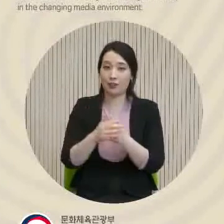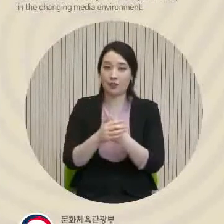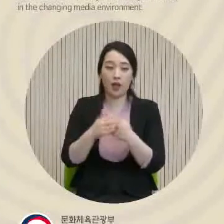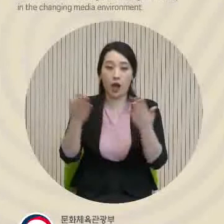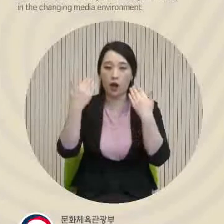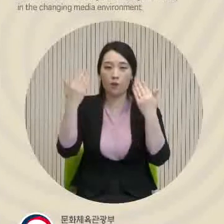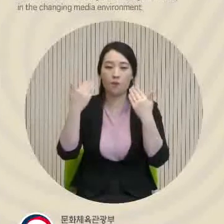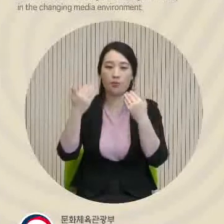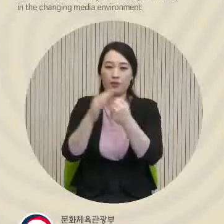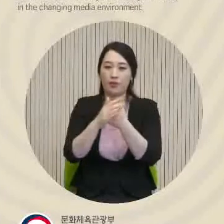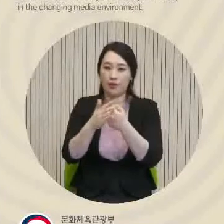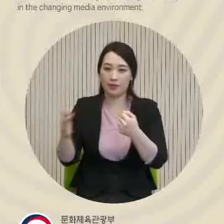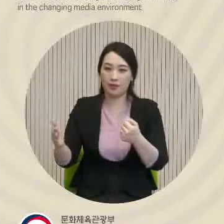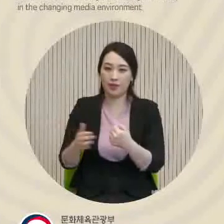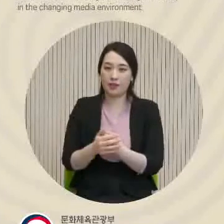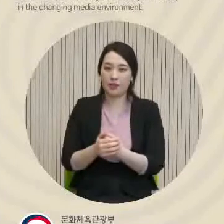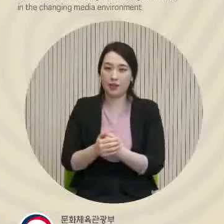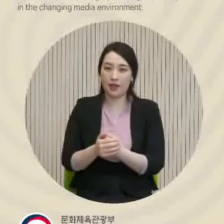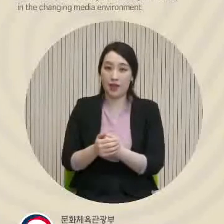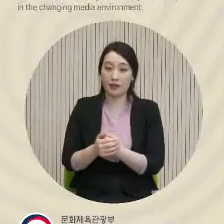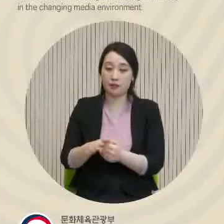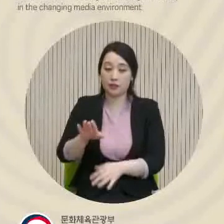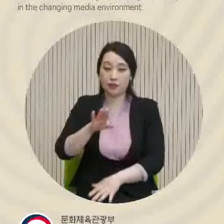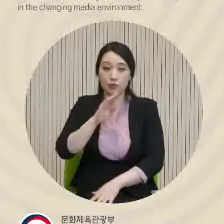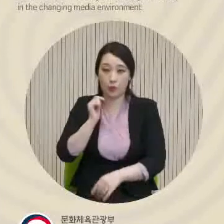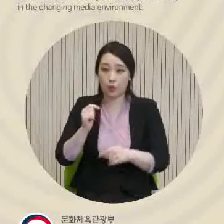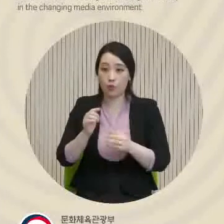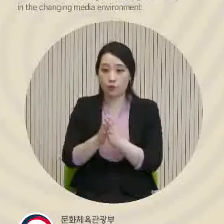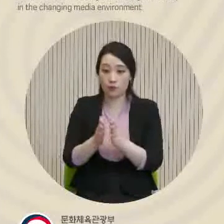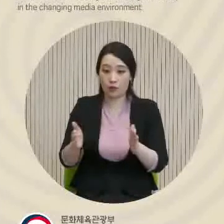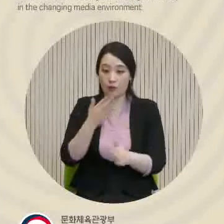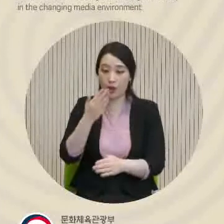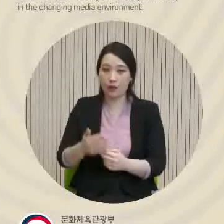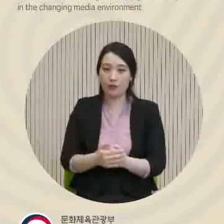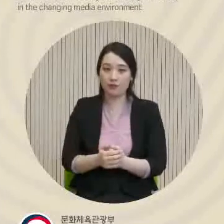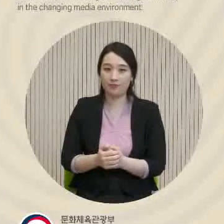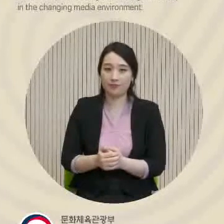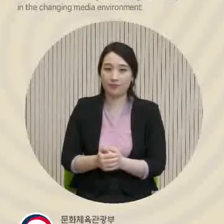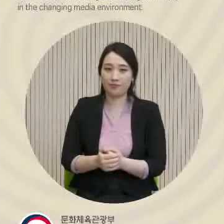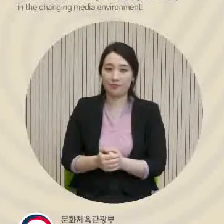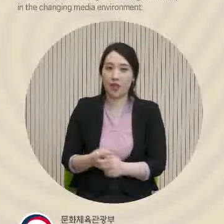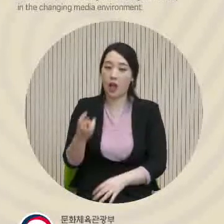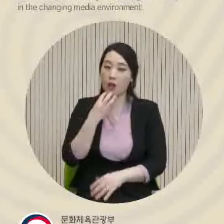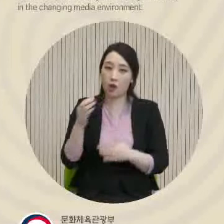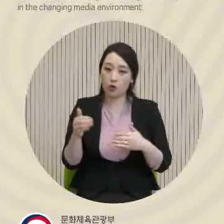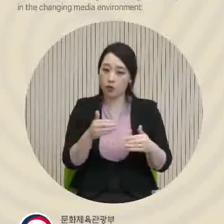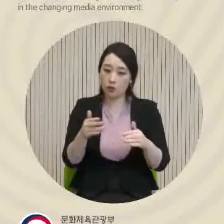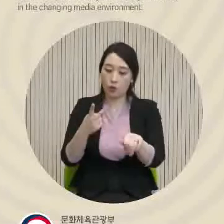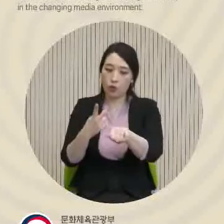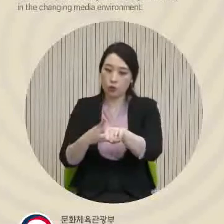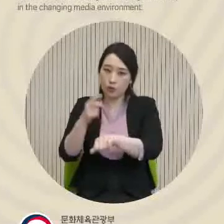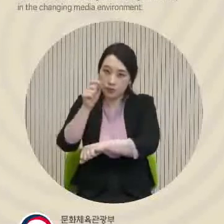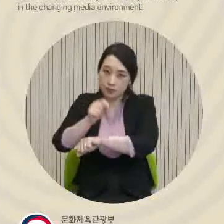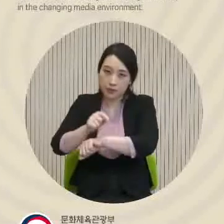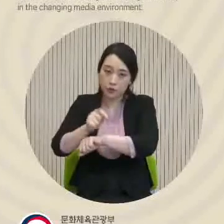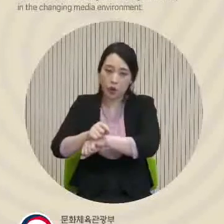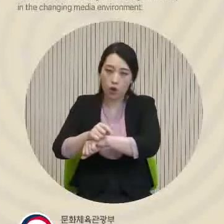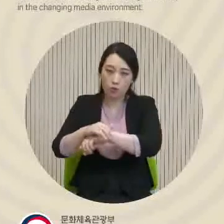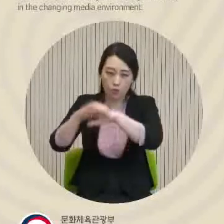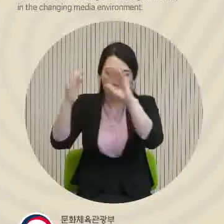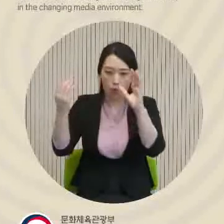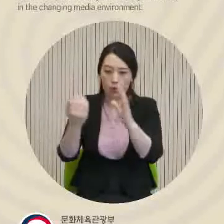teachers and librarian teachers. We worked with them and applied the inputs from them to our